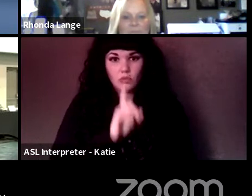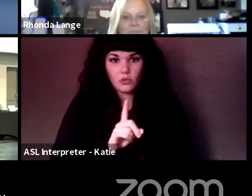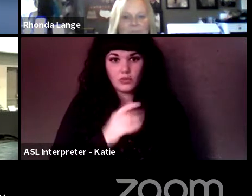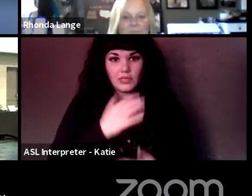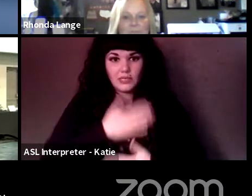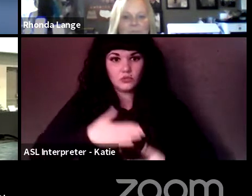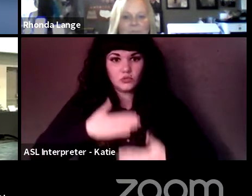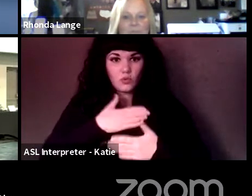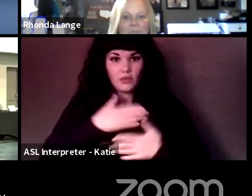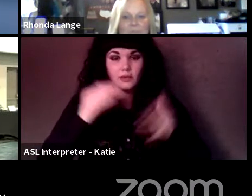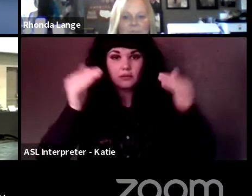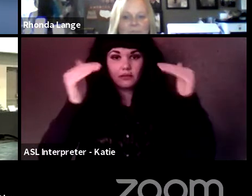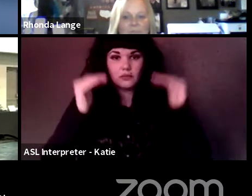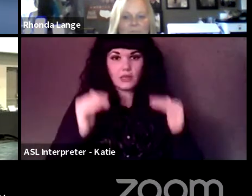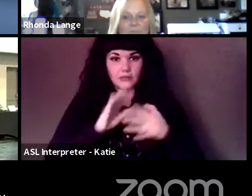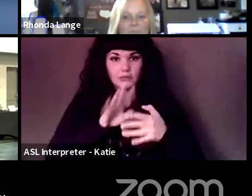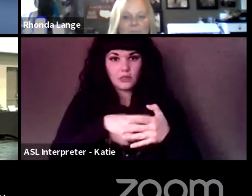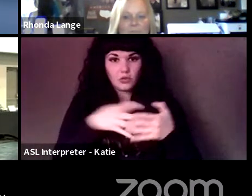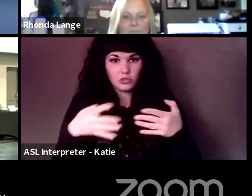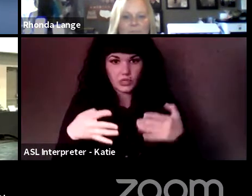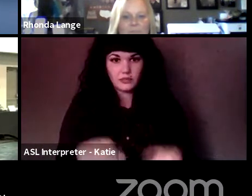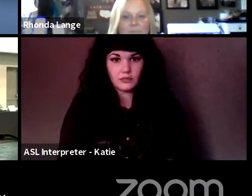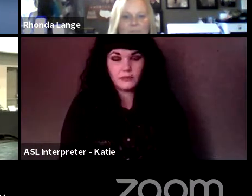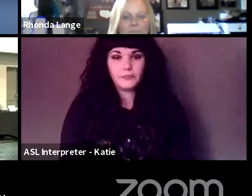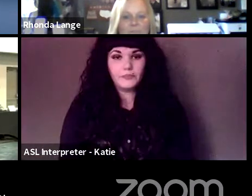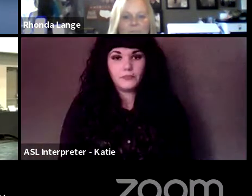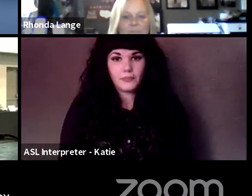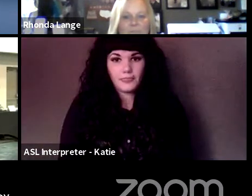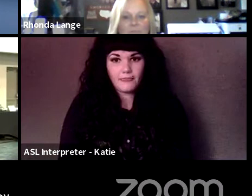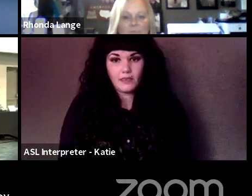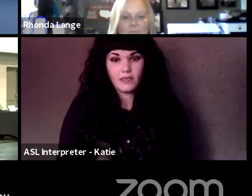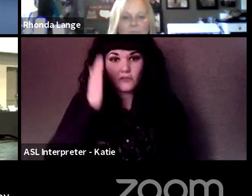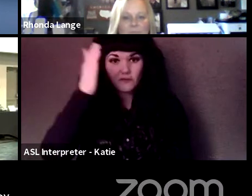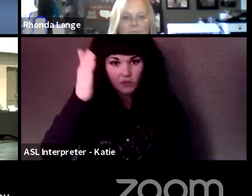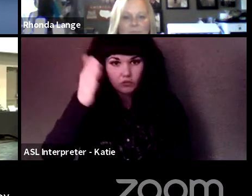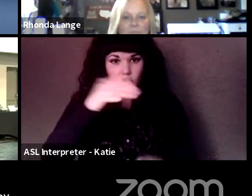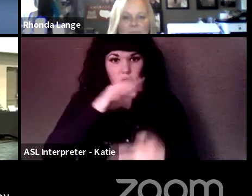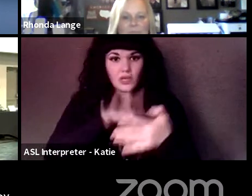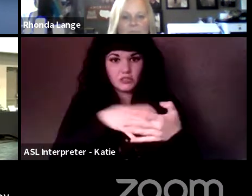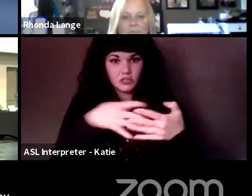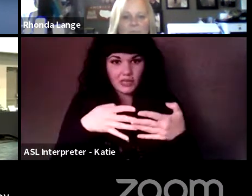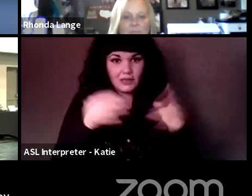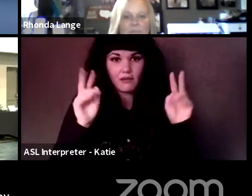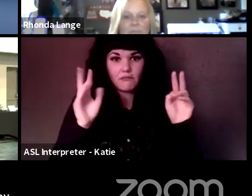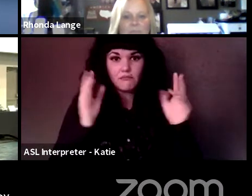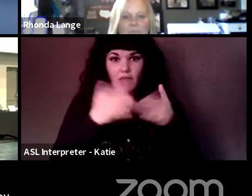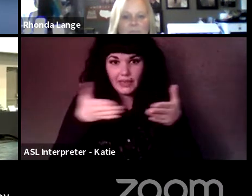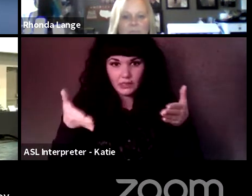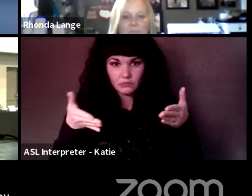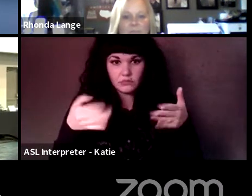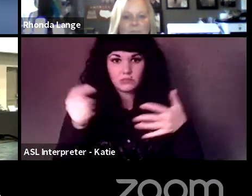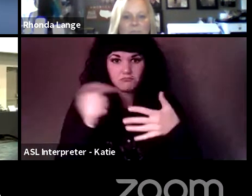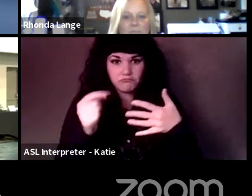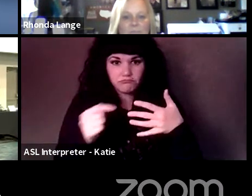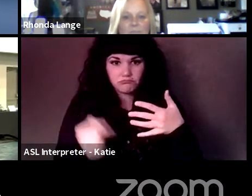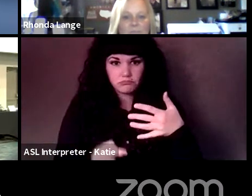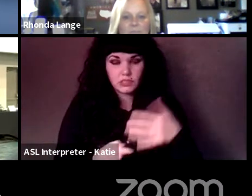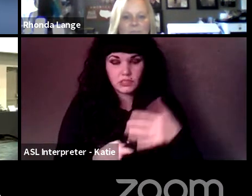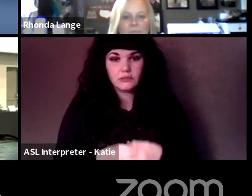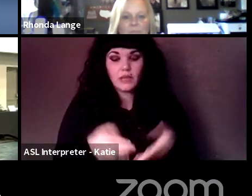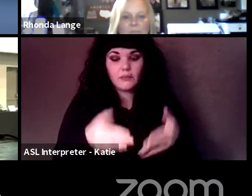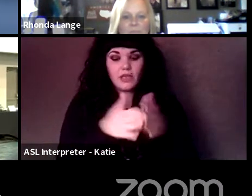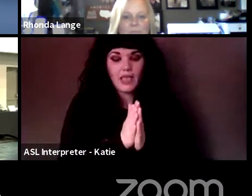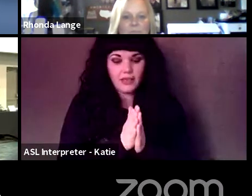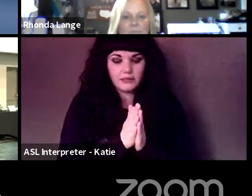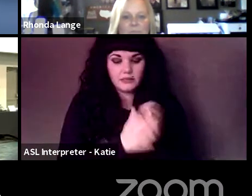Next on our agenda is future agenda items. And I will ask Executive